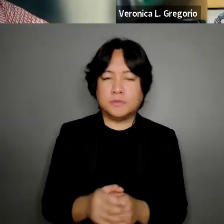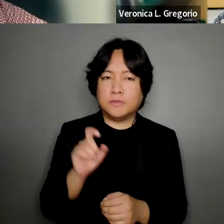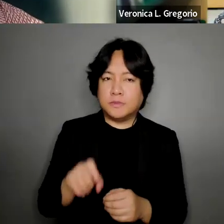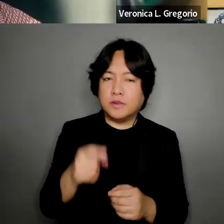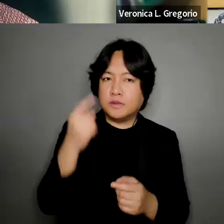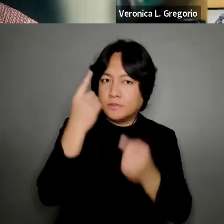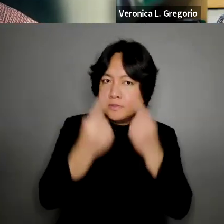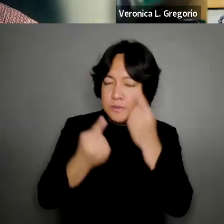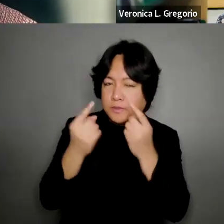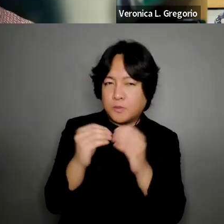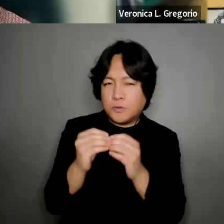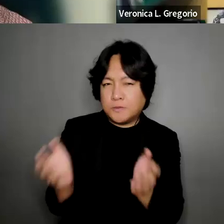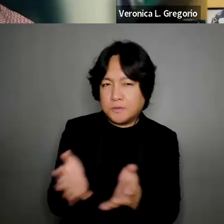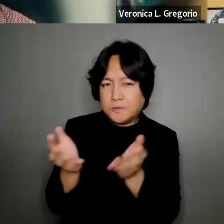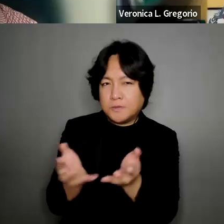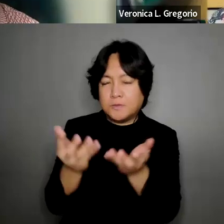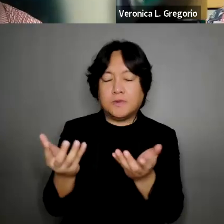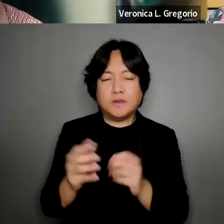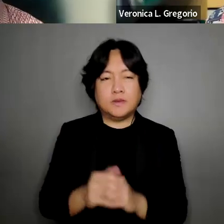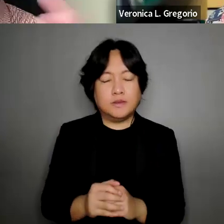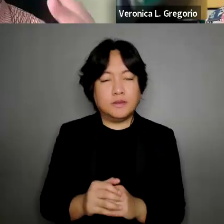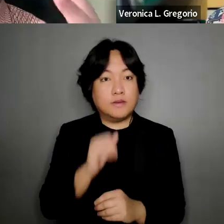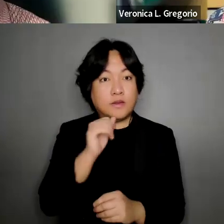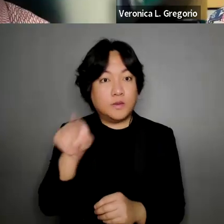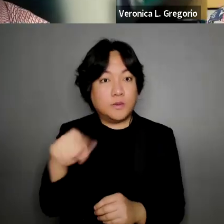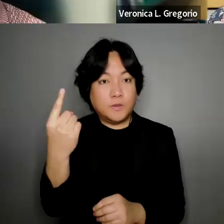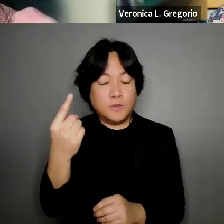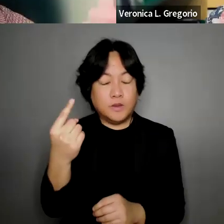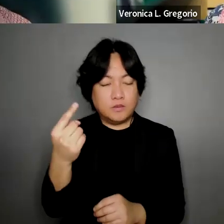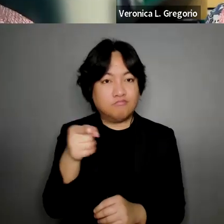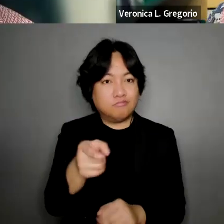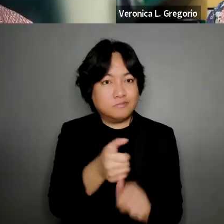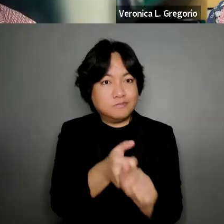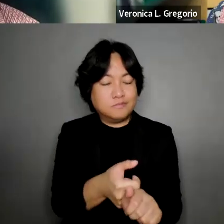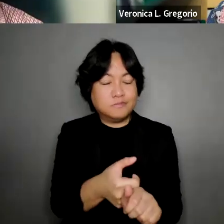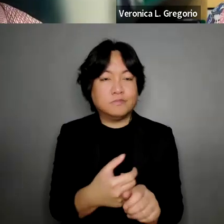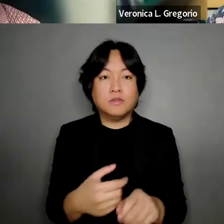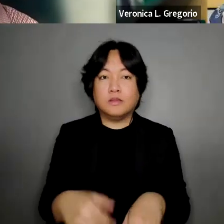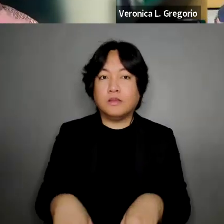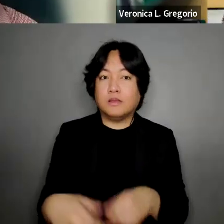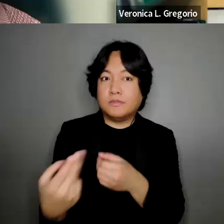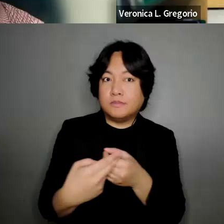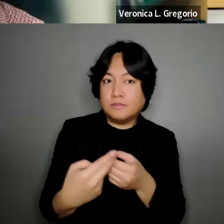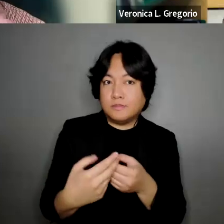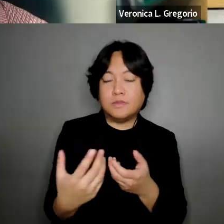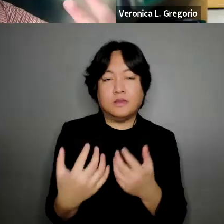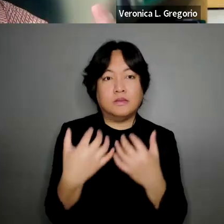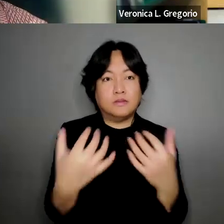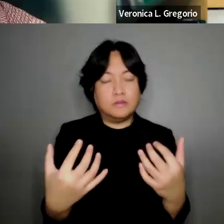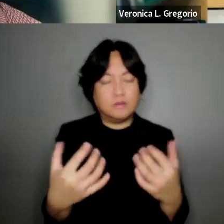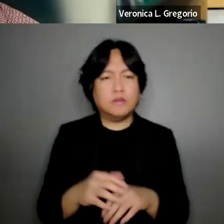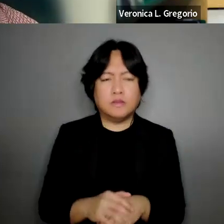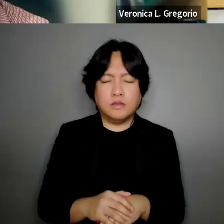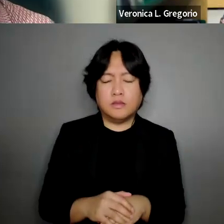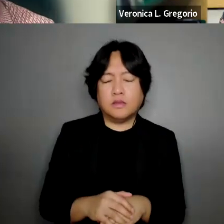considerations, not just in terms of the participants, but also in relation to the reflexivity of the author and how the research in